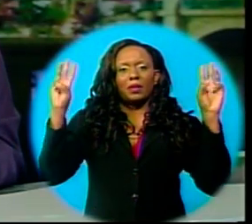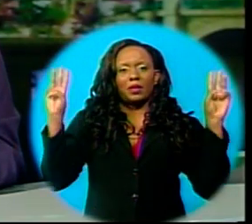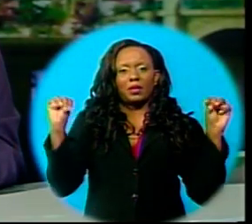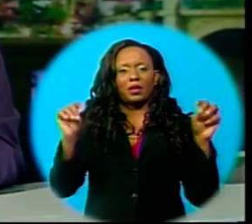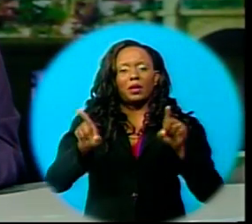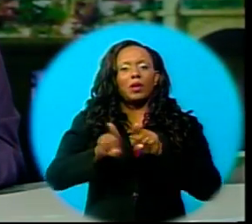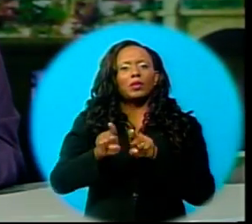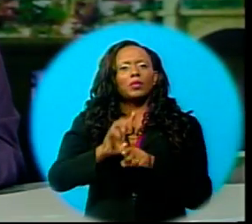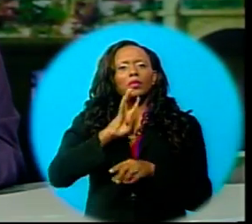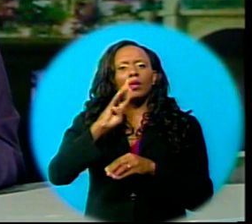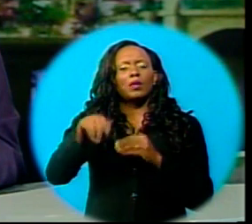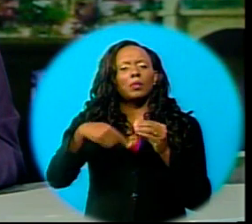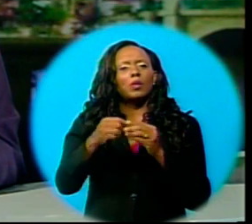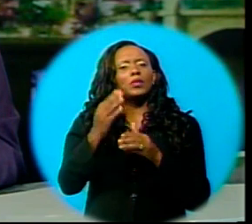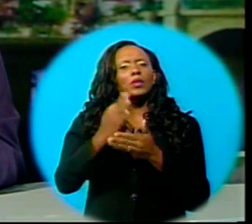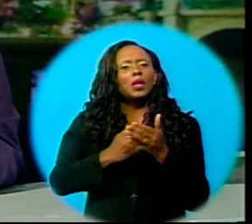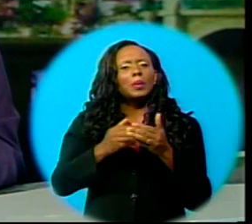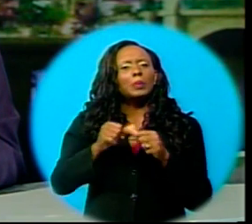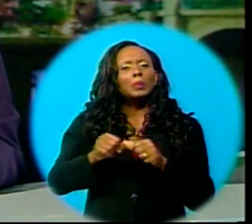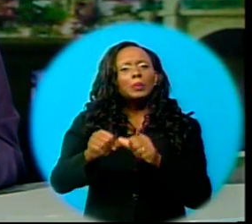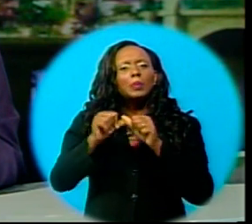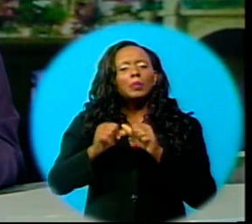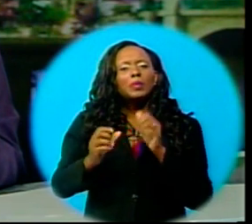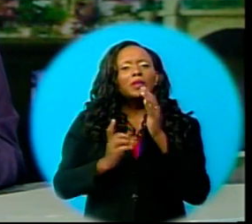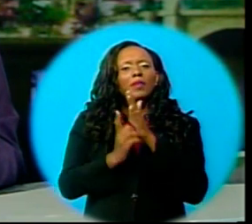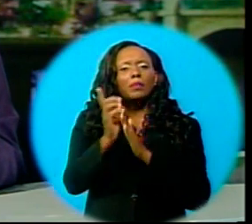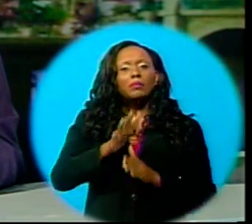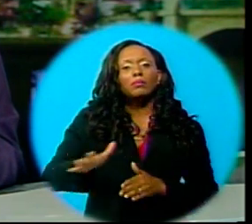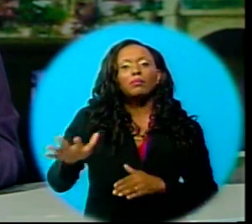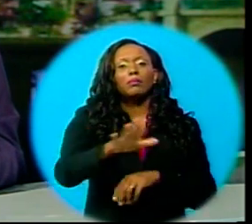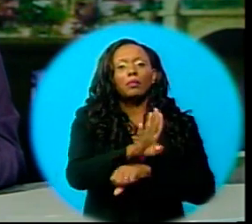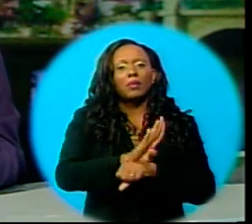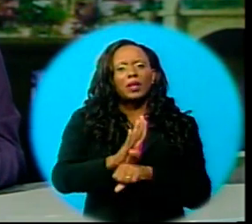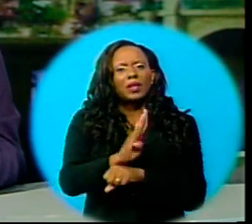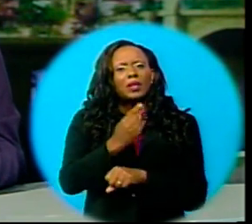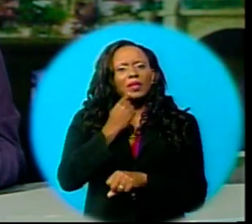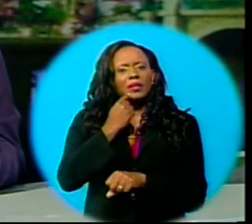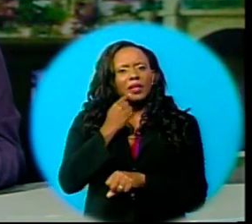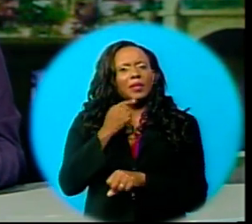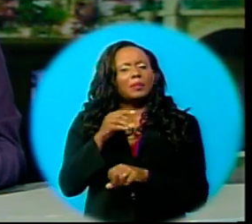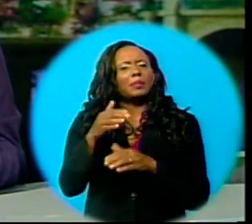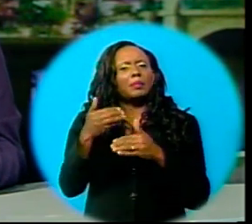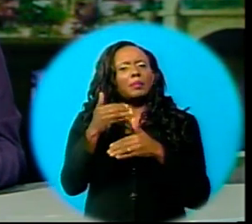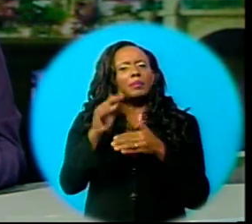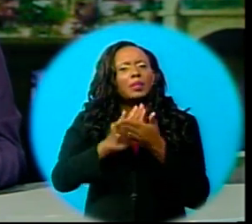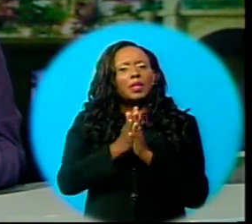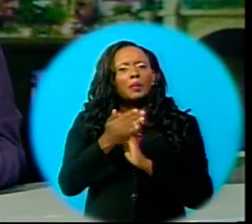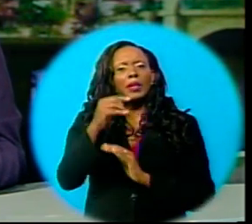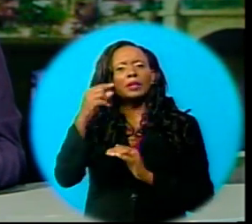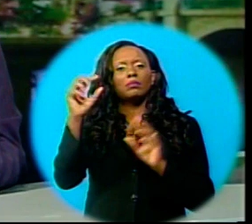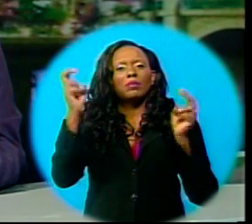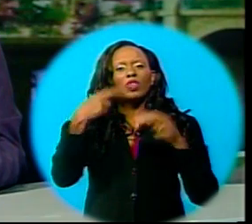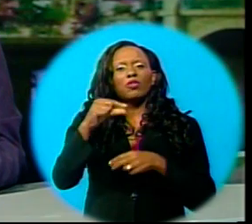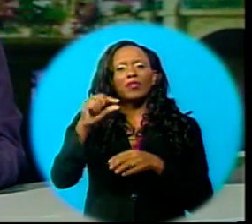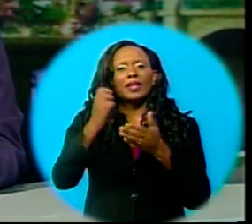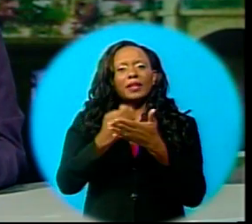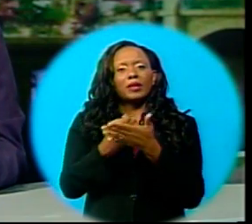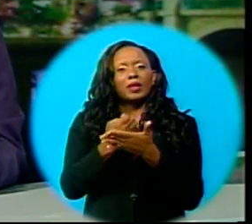also highlighted some of the sustainable development efforts across the island and says Barbados is slowly becoming a green